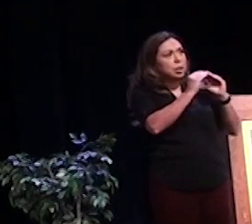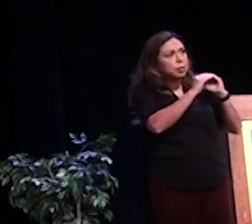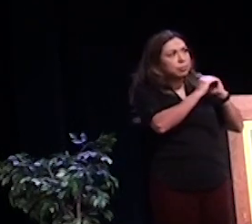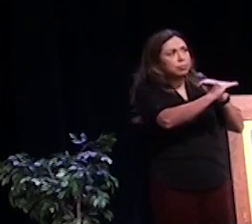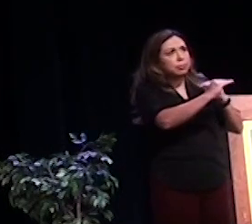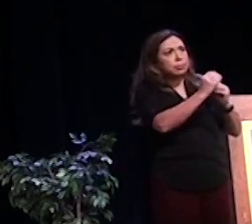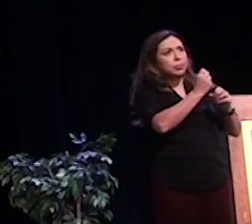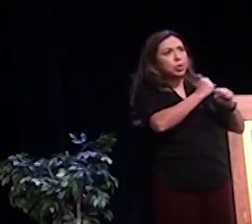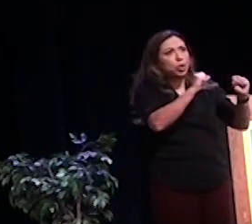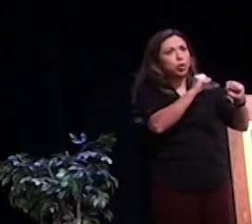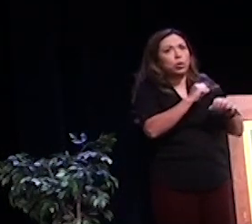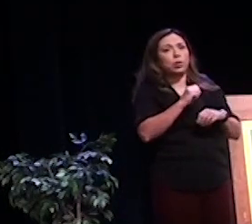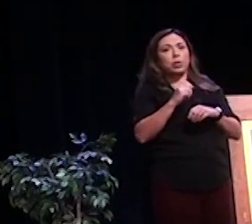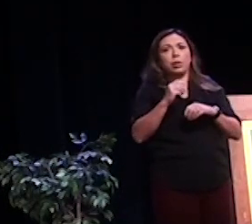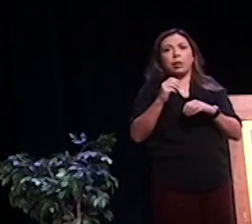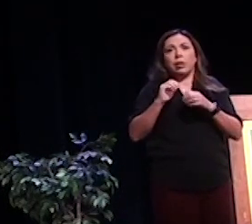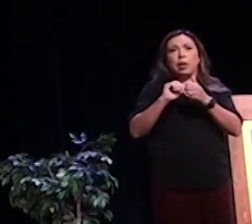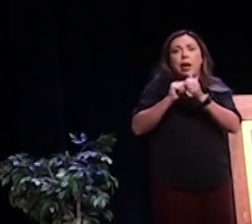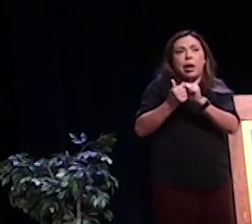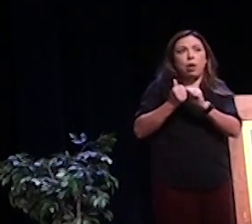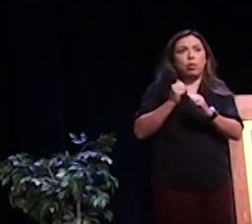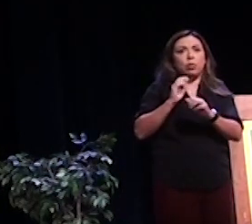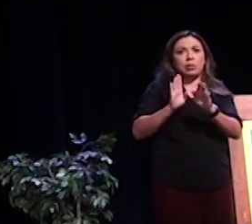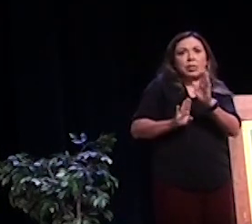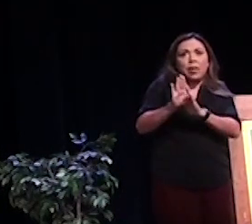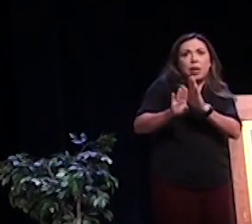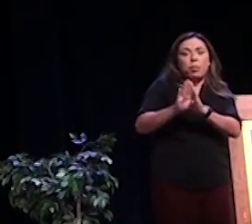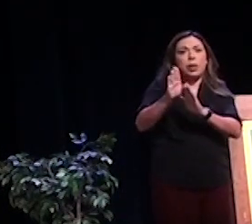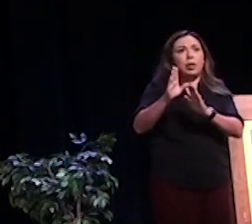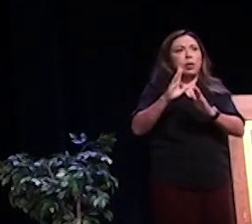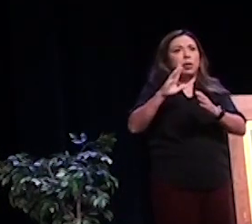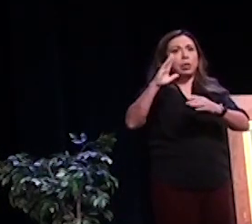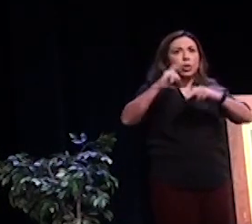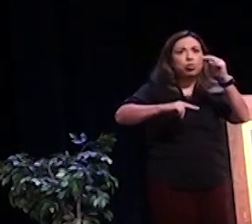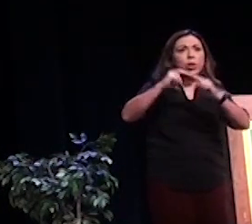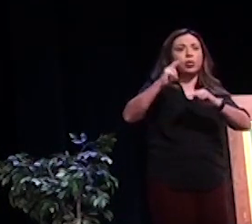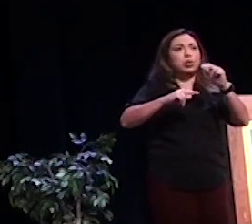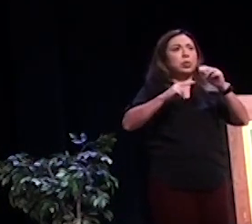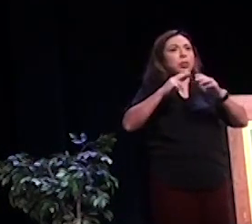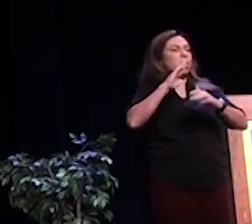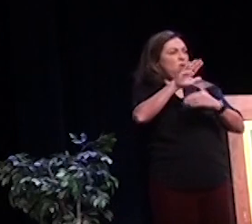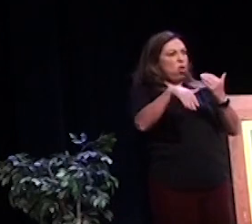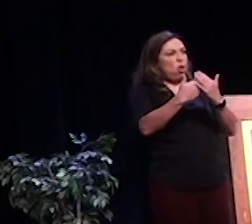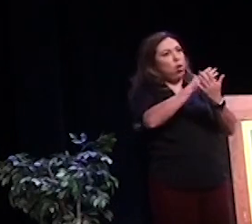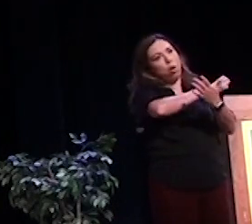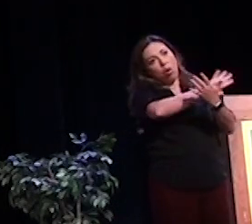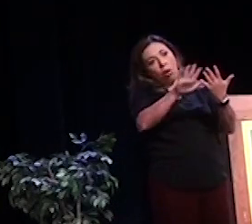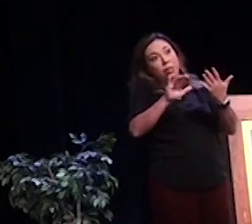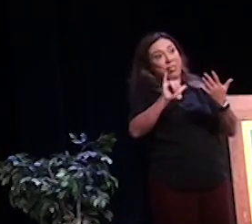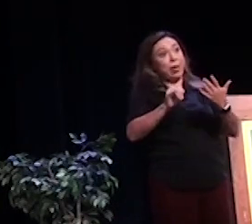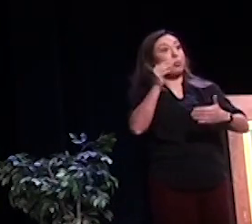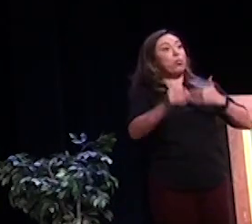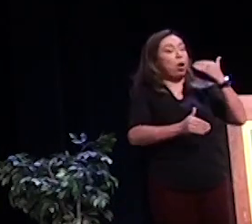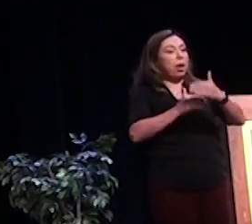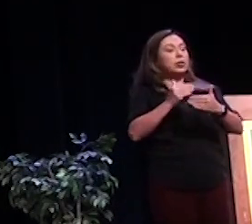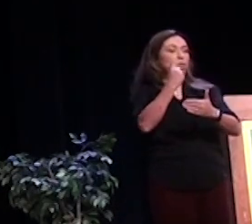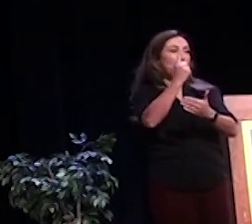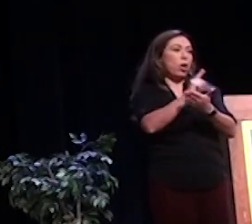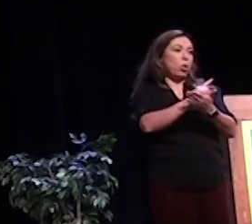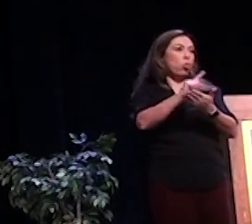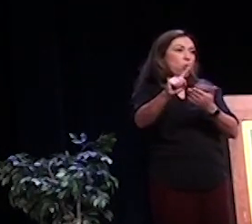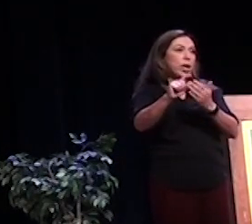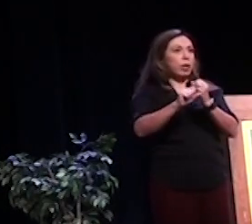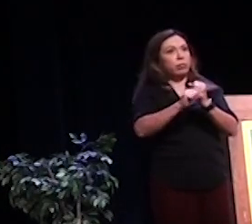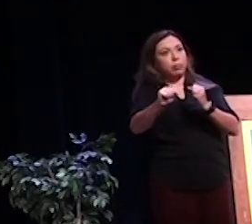pro forma, a development pro forma, construction, completion. So they go through that whole process. It's a week long. They're taught